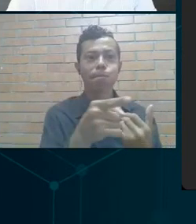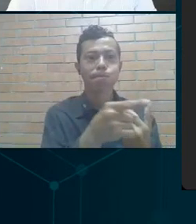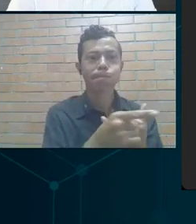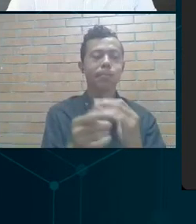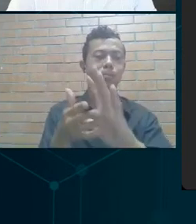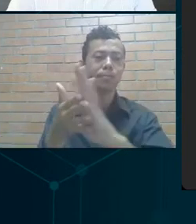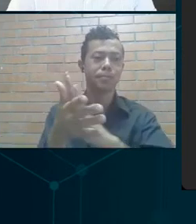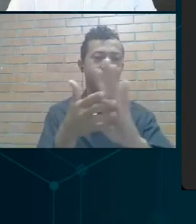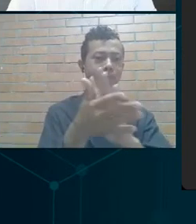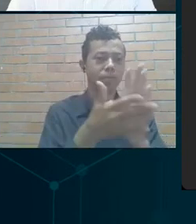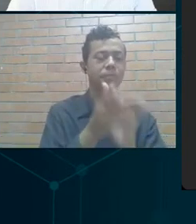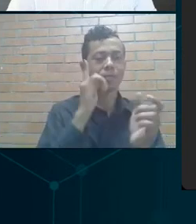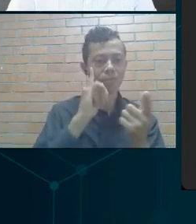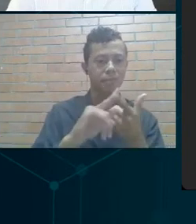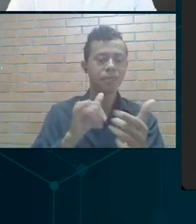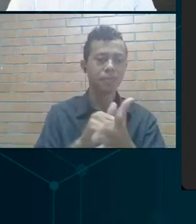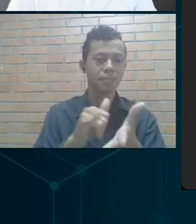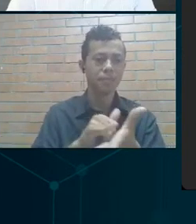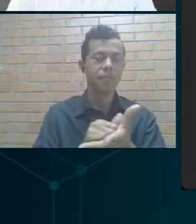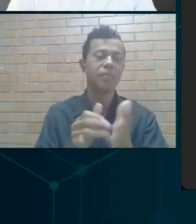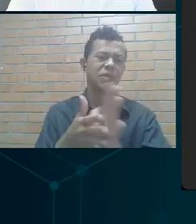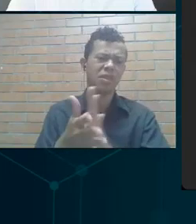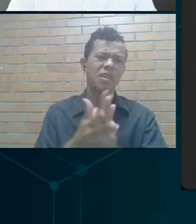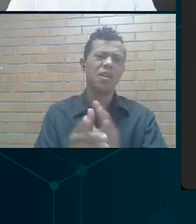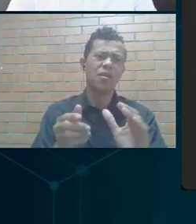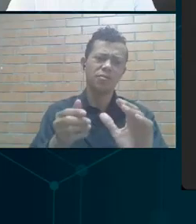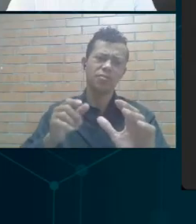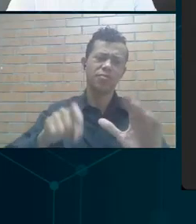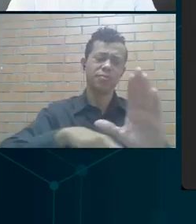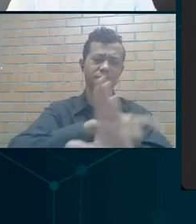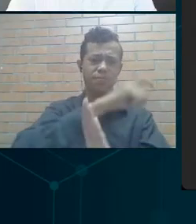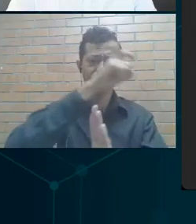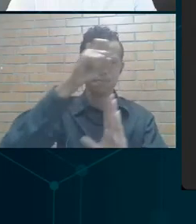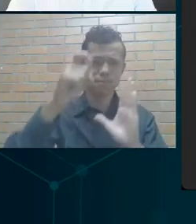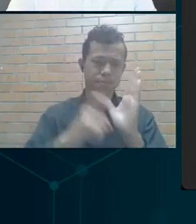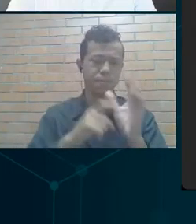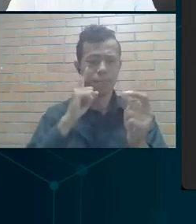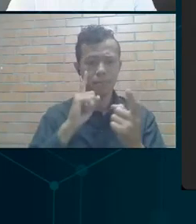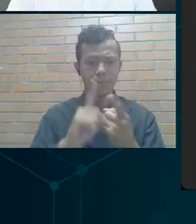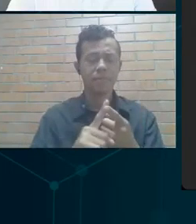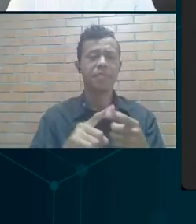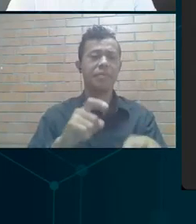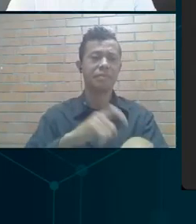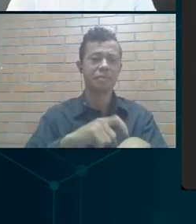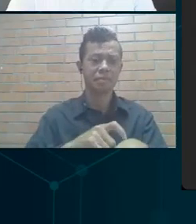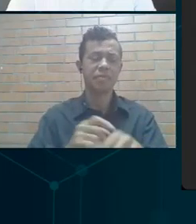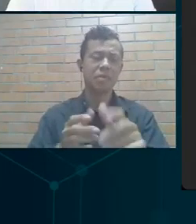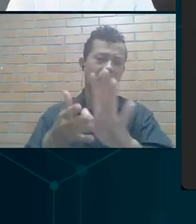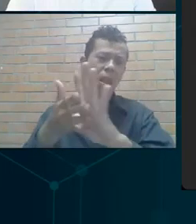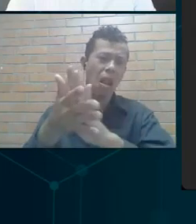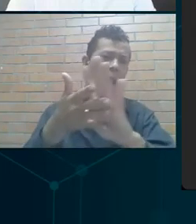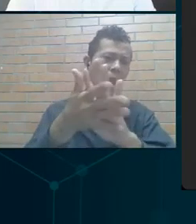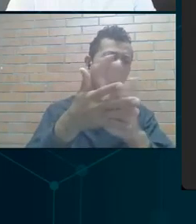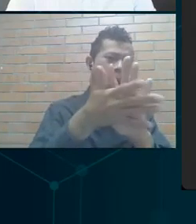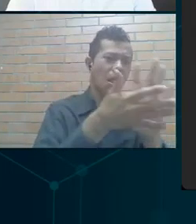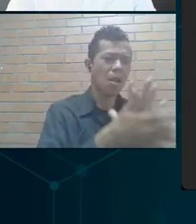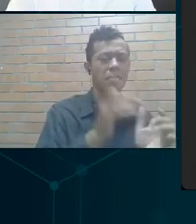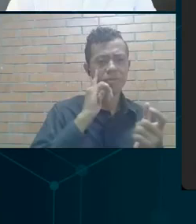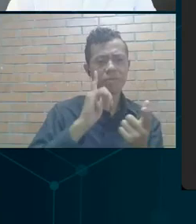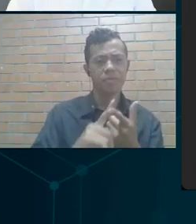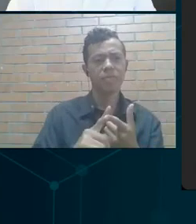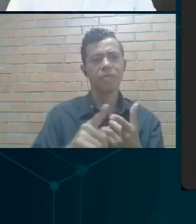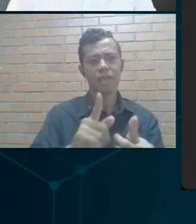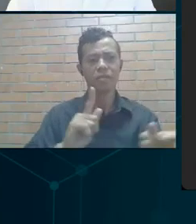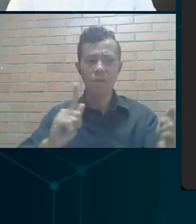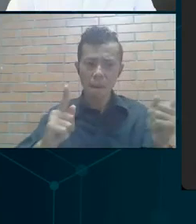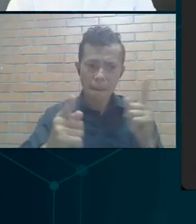big data. In the next hour or so, we'll be streaming many gigabytes of data